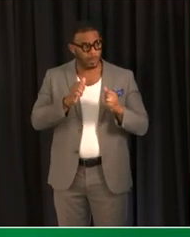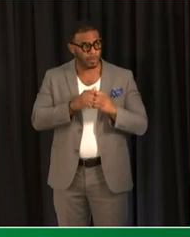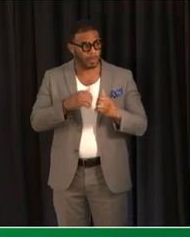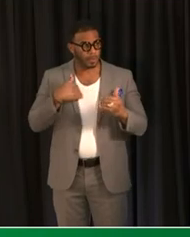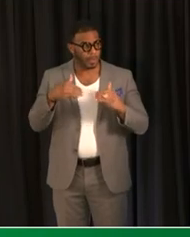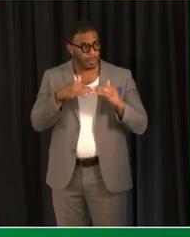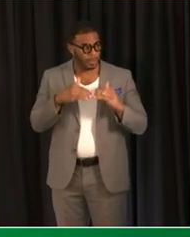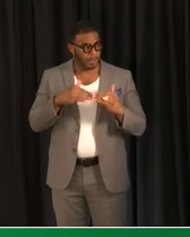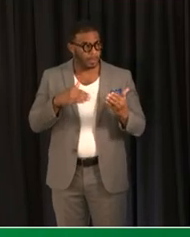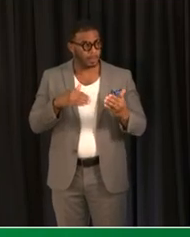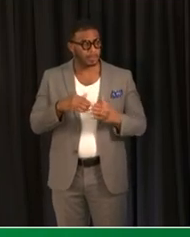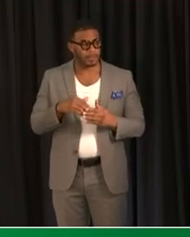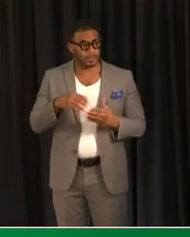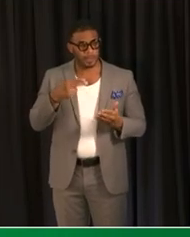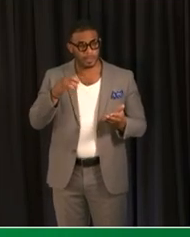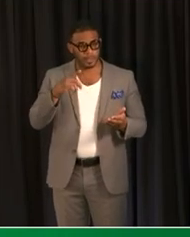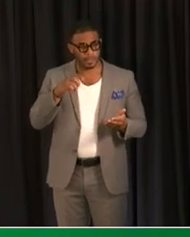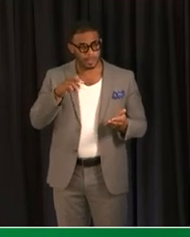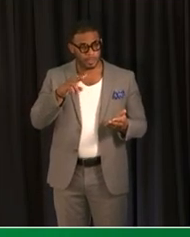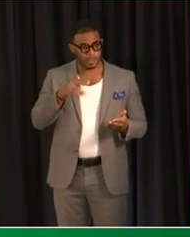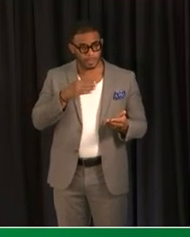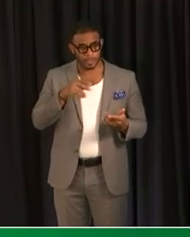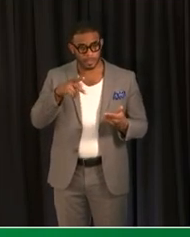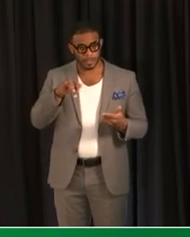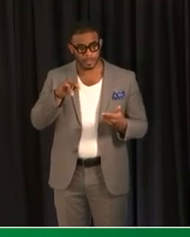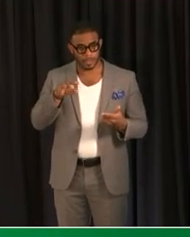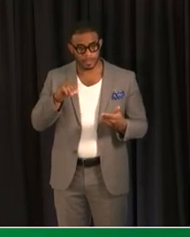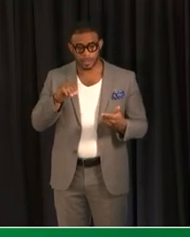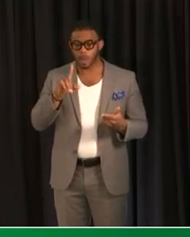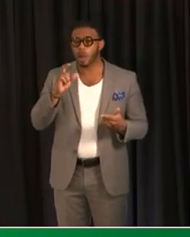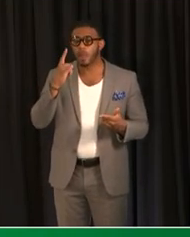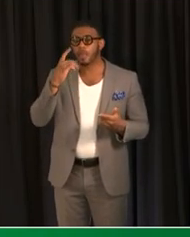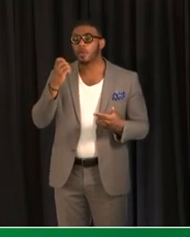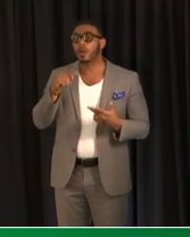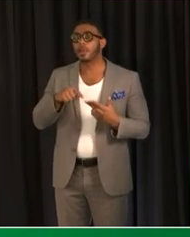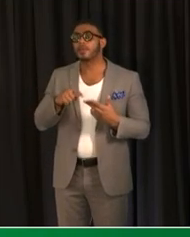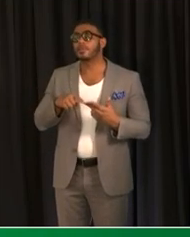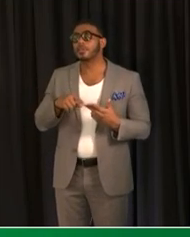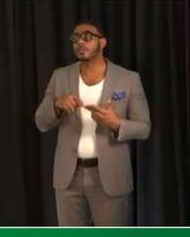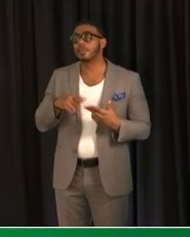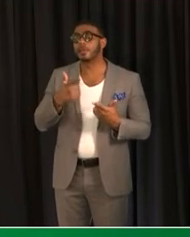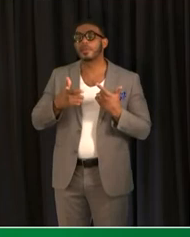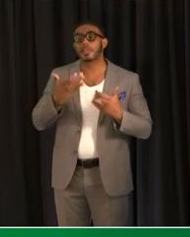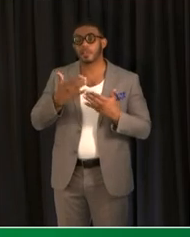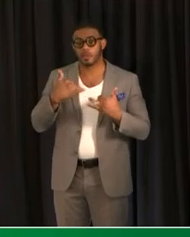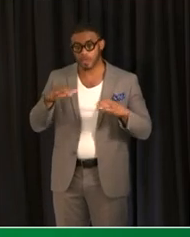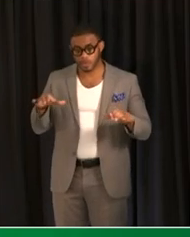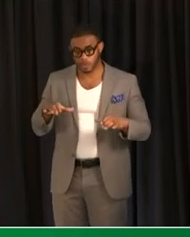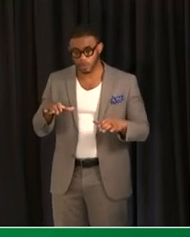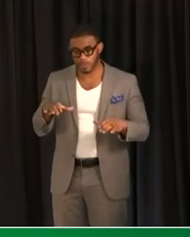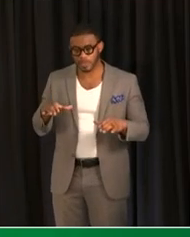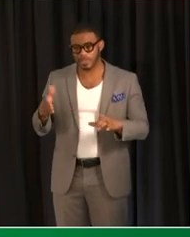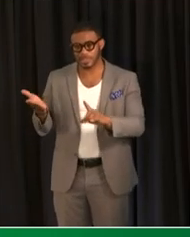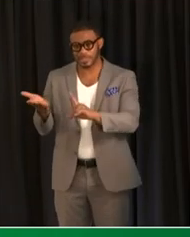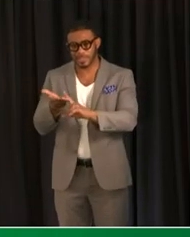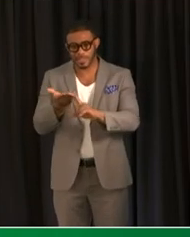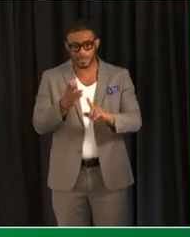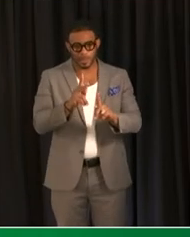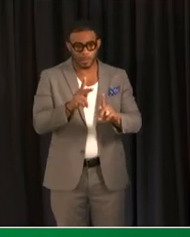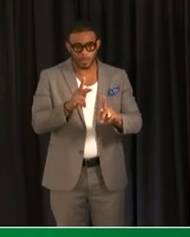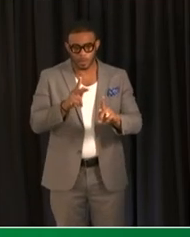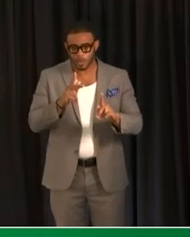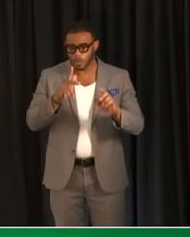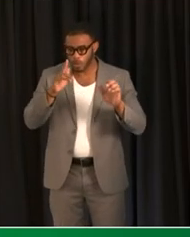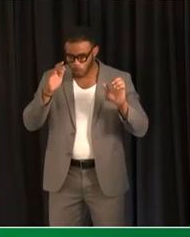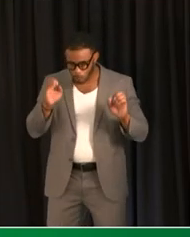with the sentiments of my colleagues on this. And I think one of the biggest things we can do is get people